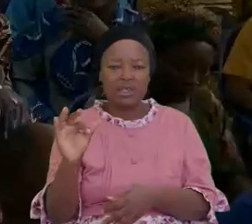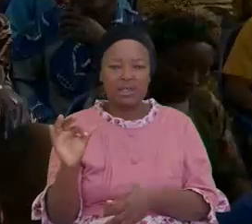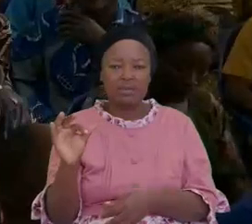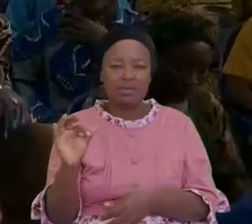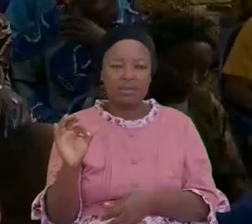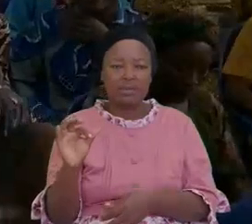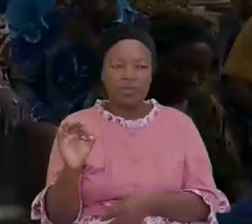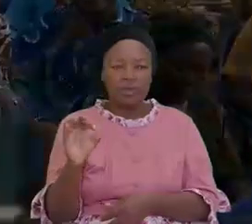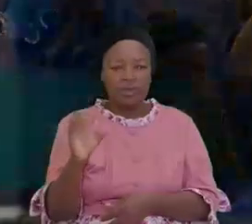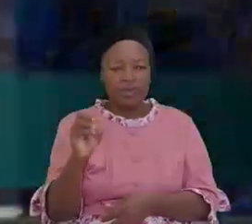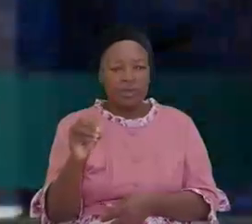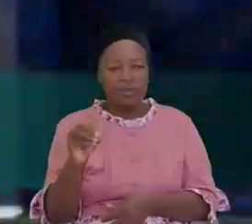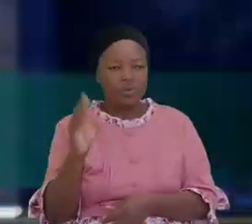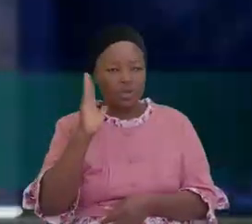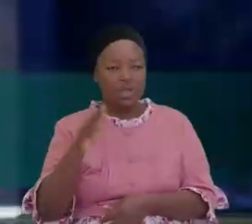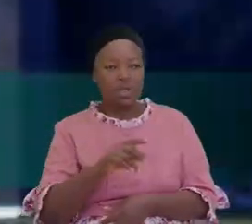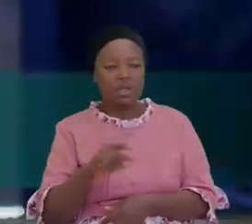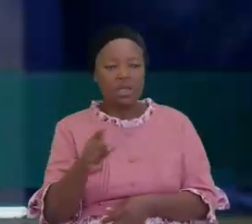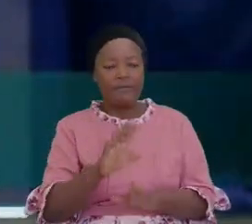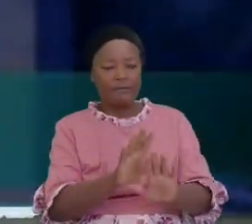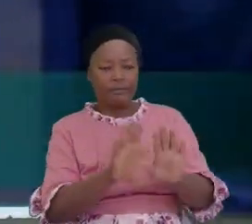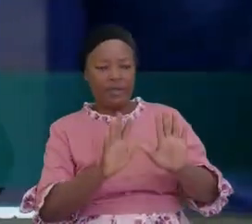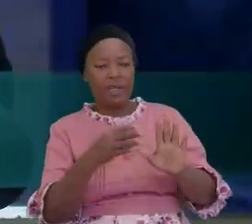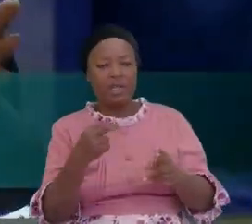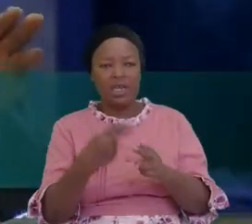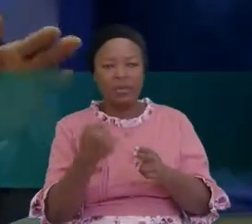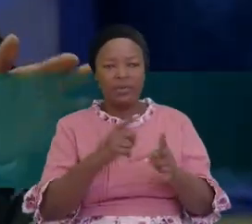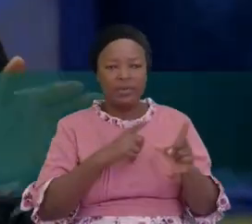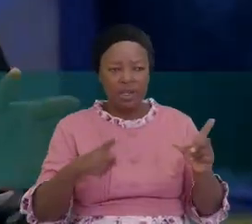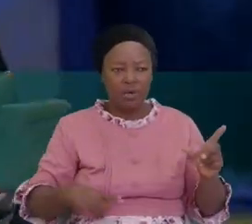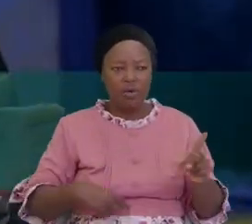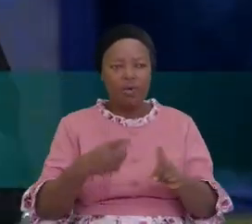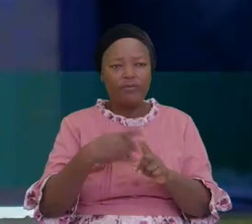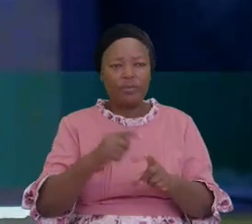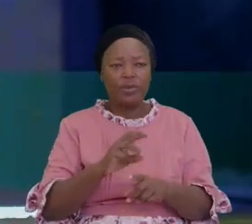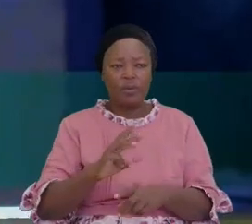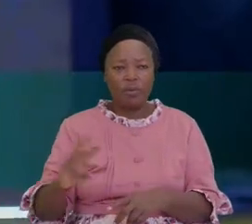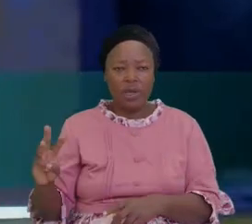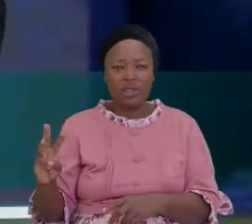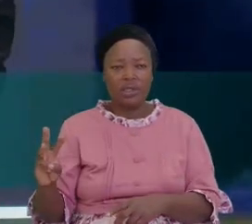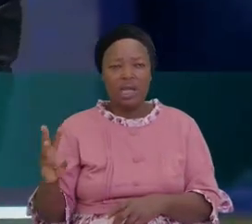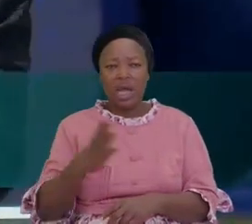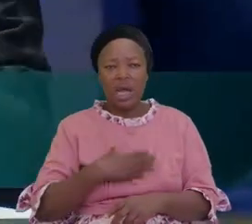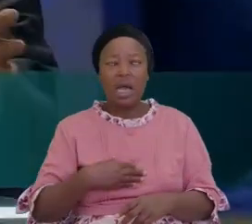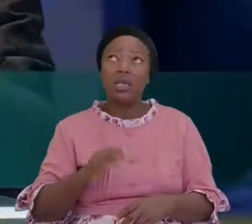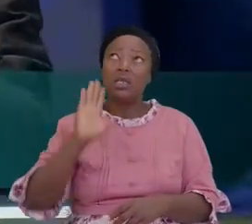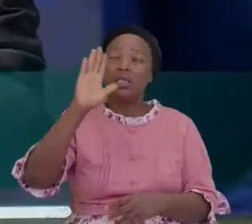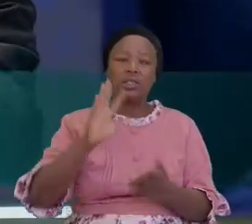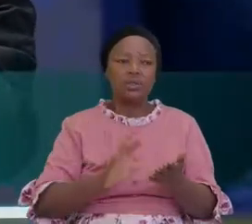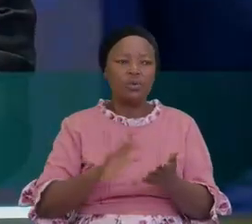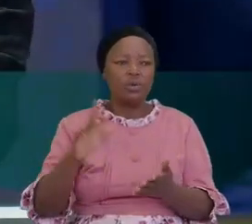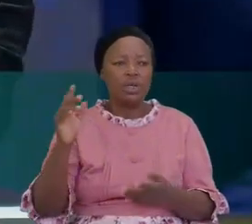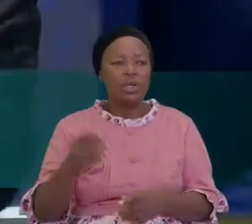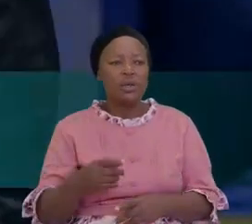So shall they fear the name of the Lord from the west and his glory from